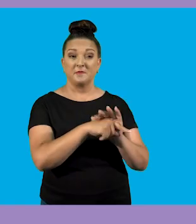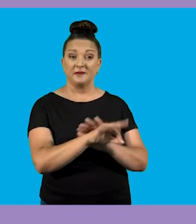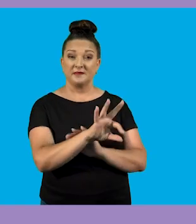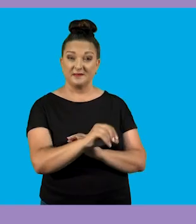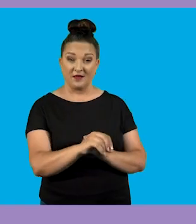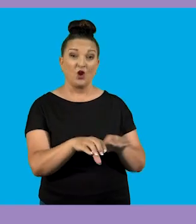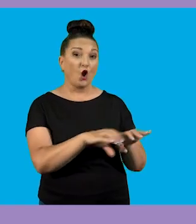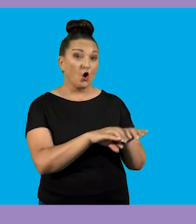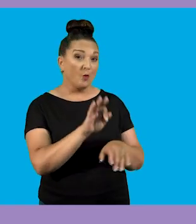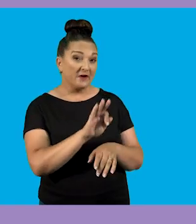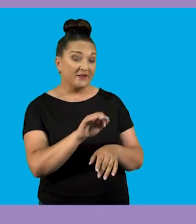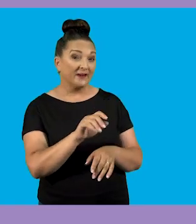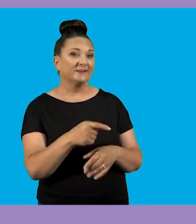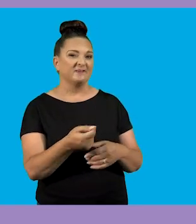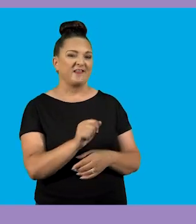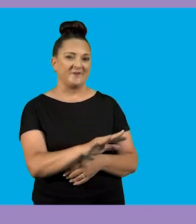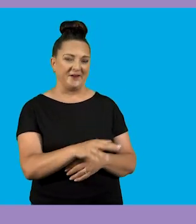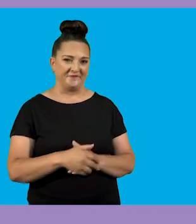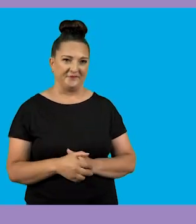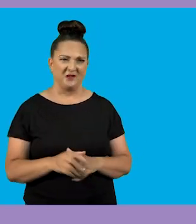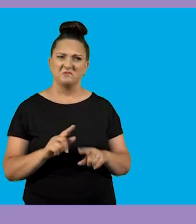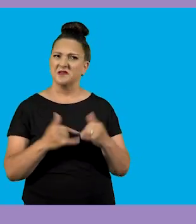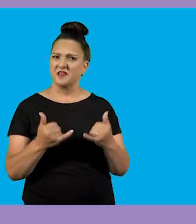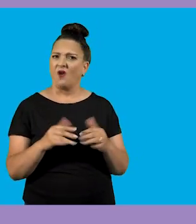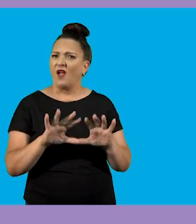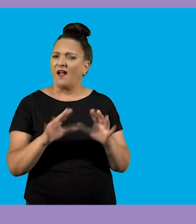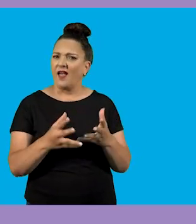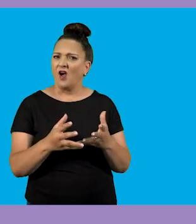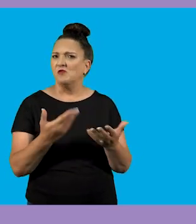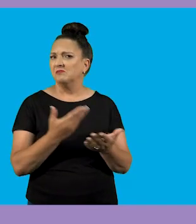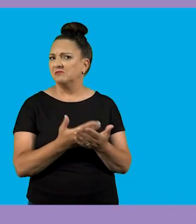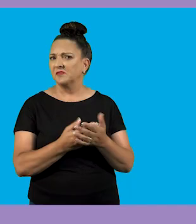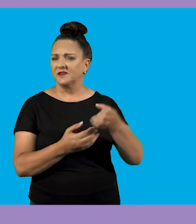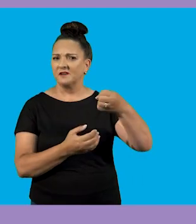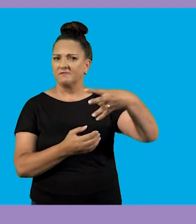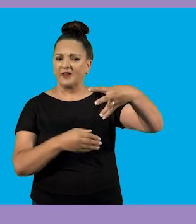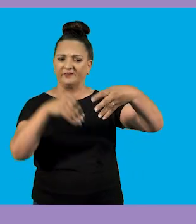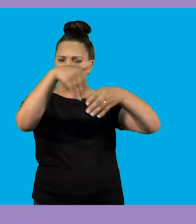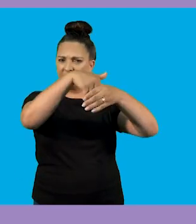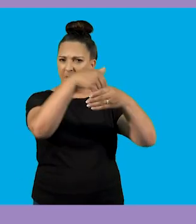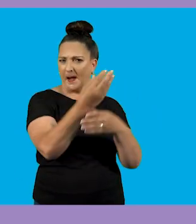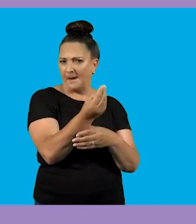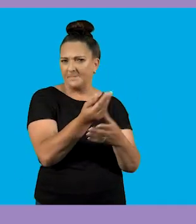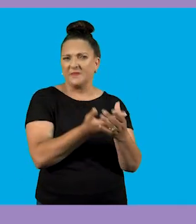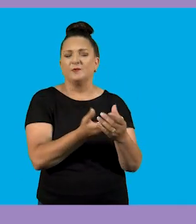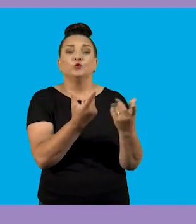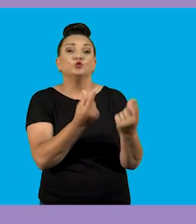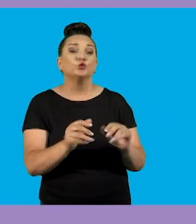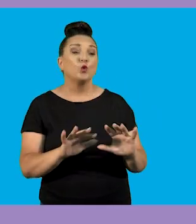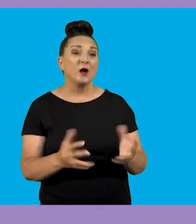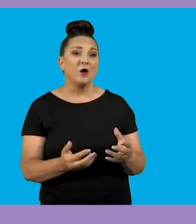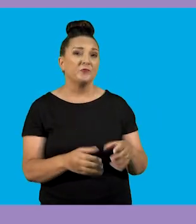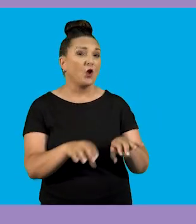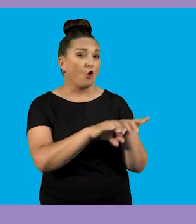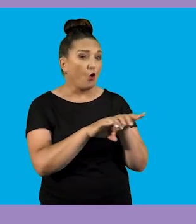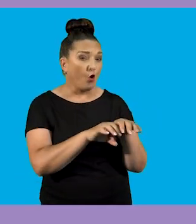5. So how would we factorize these ones? Let's look at this first example. So remember, we said the common